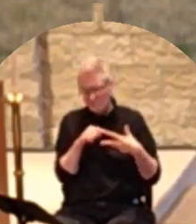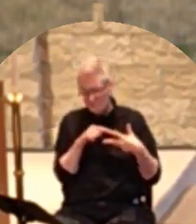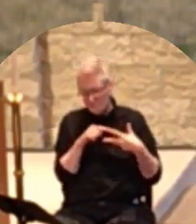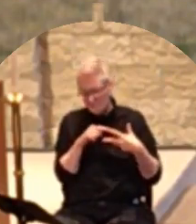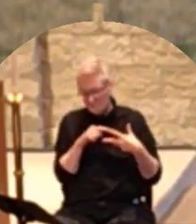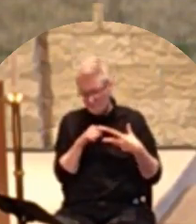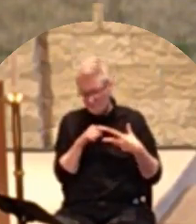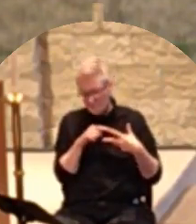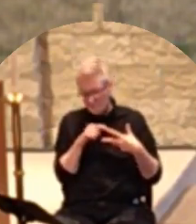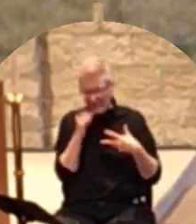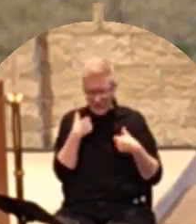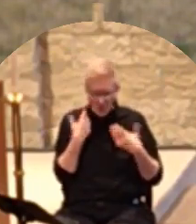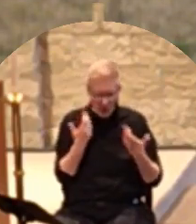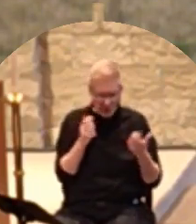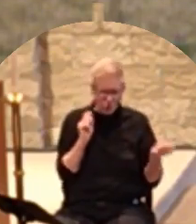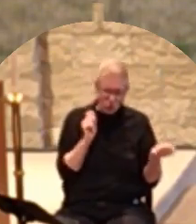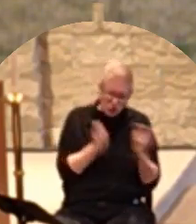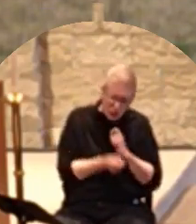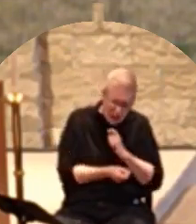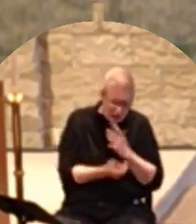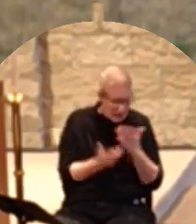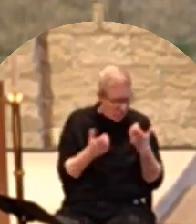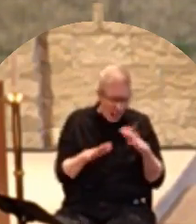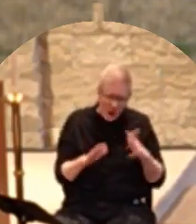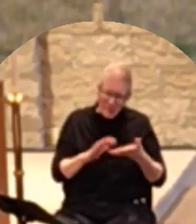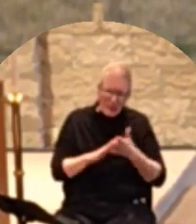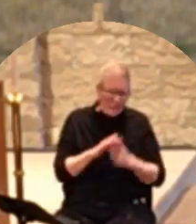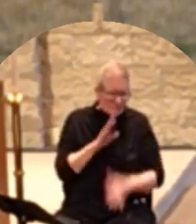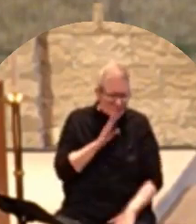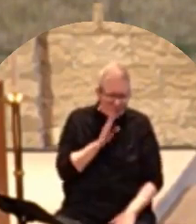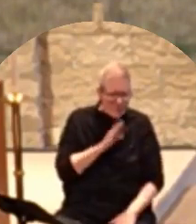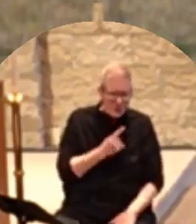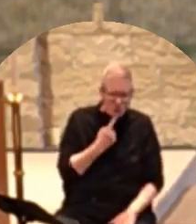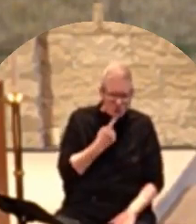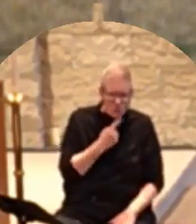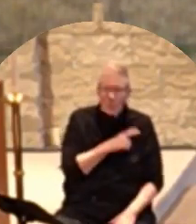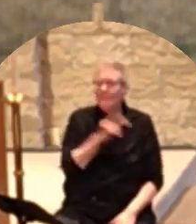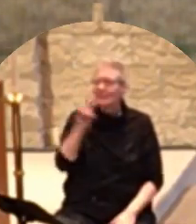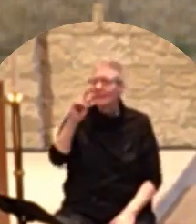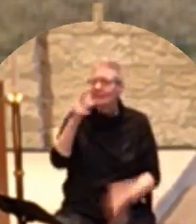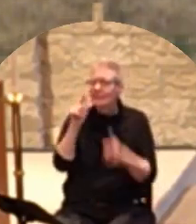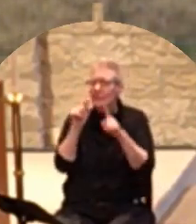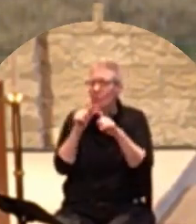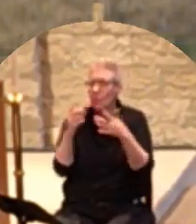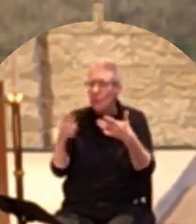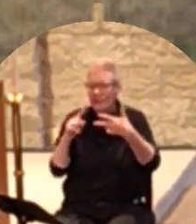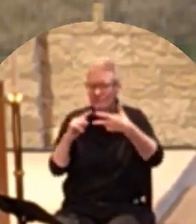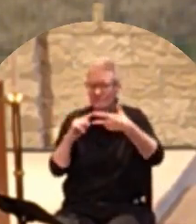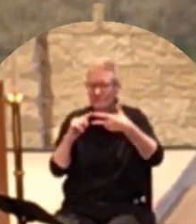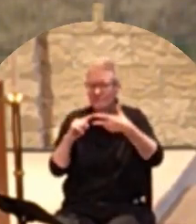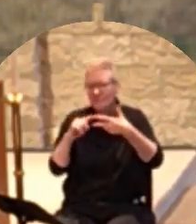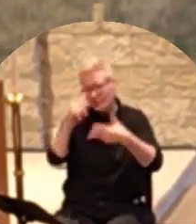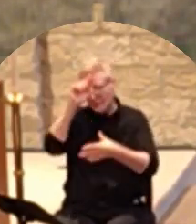being discouraged and hanging out in fear, that second word is believe.